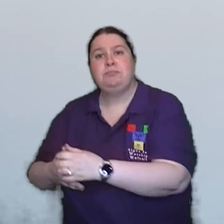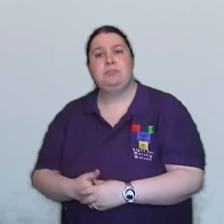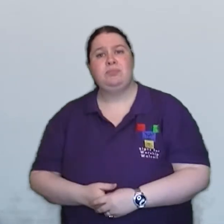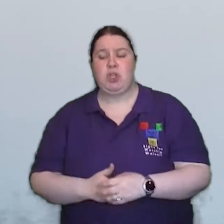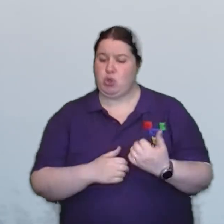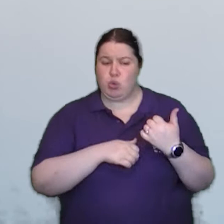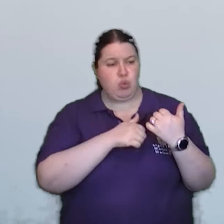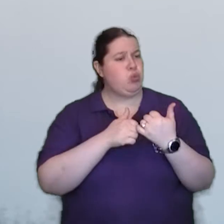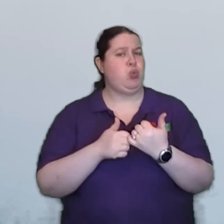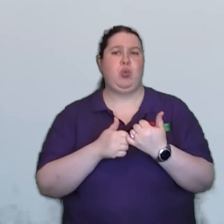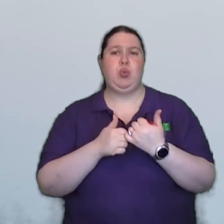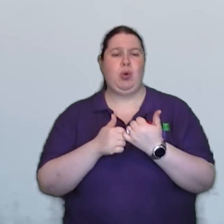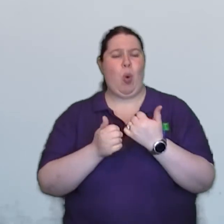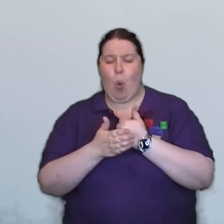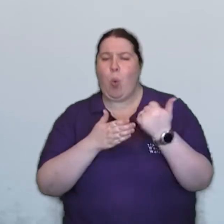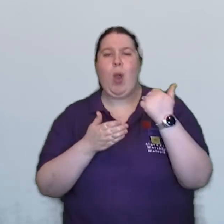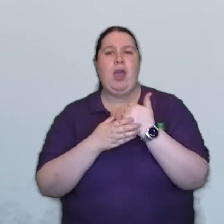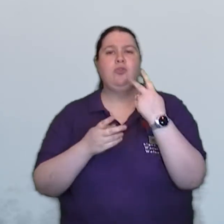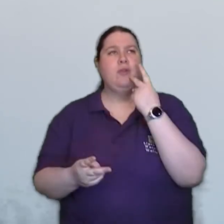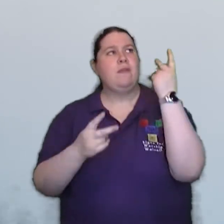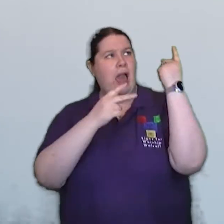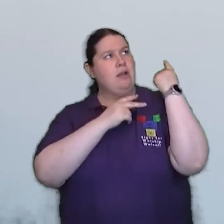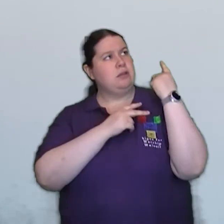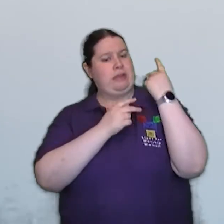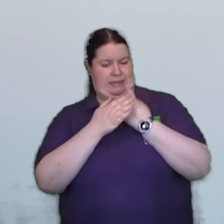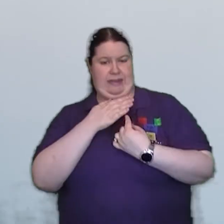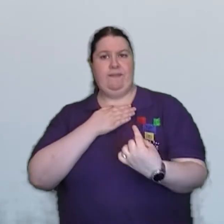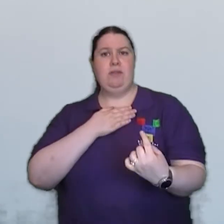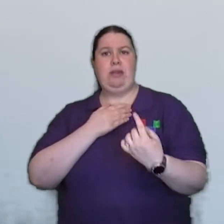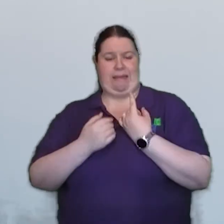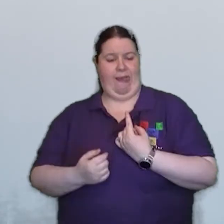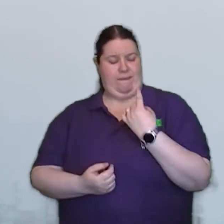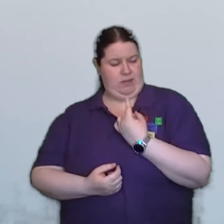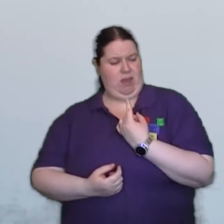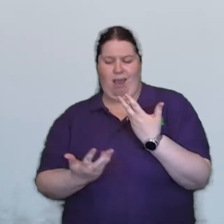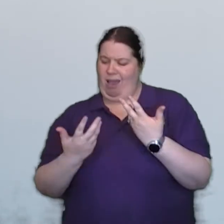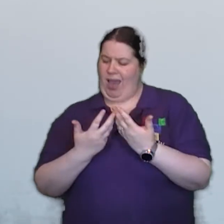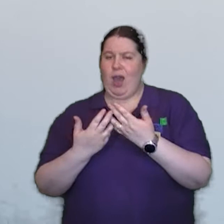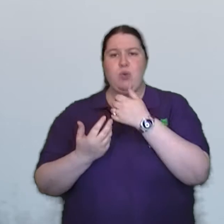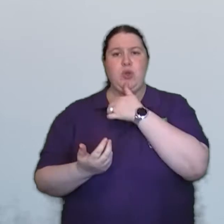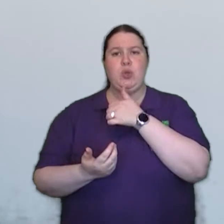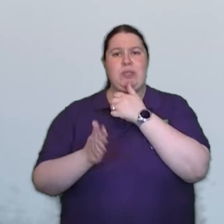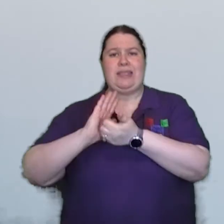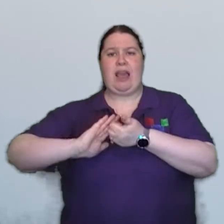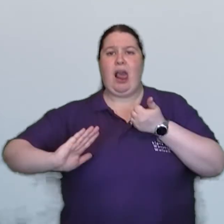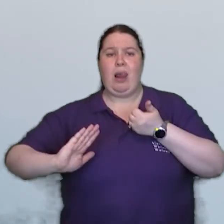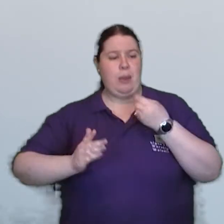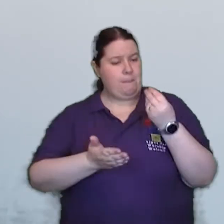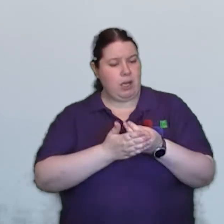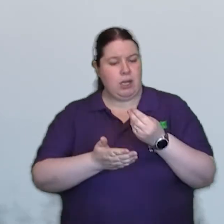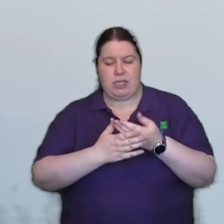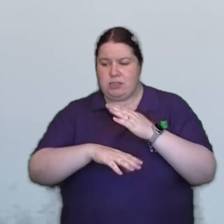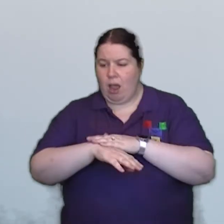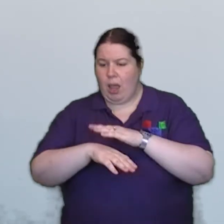It is good to regularly reflect individually on how our own skills, money